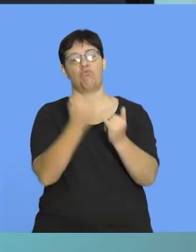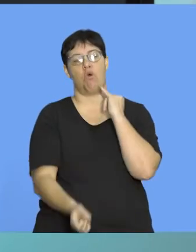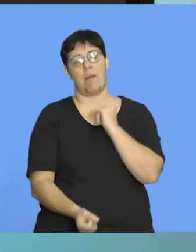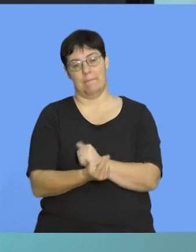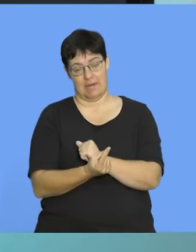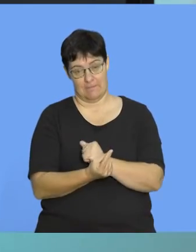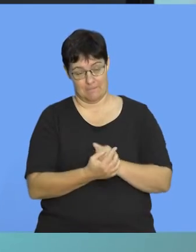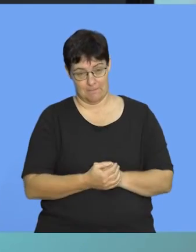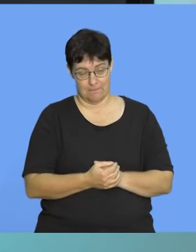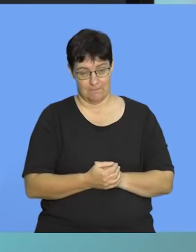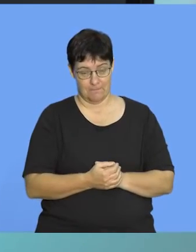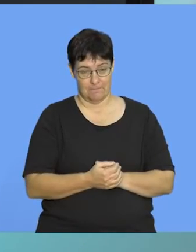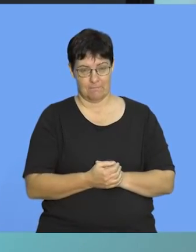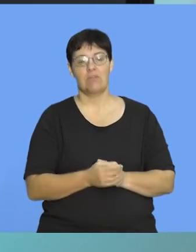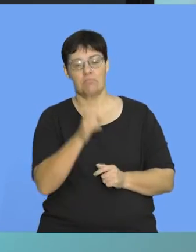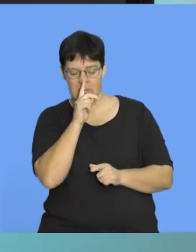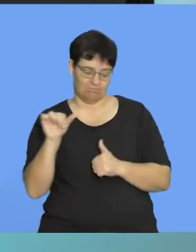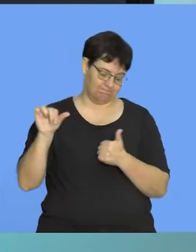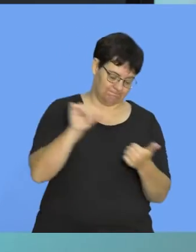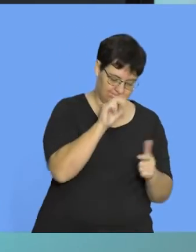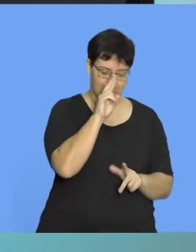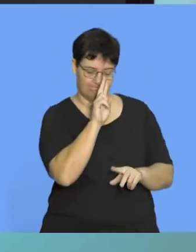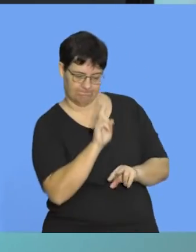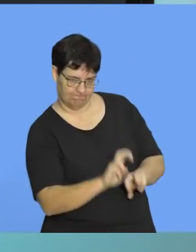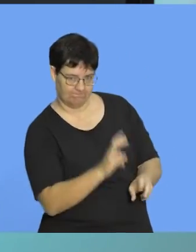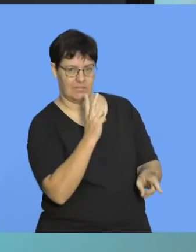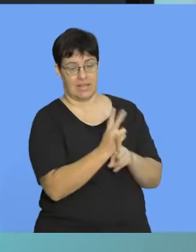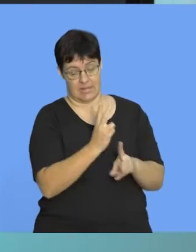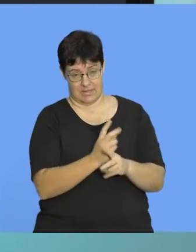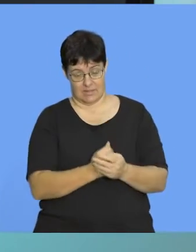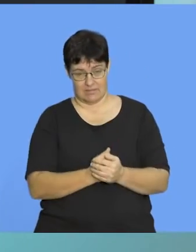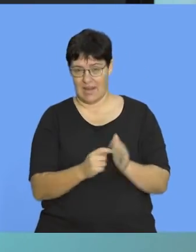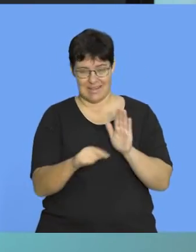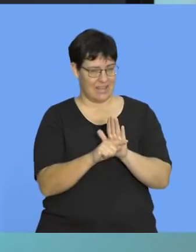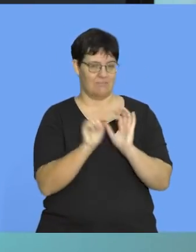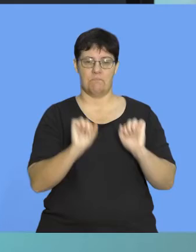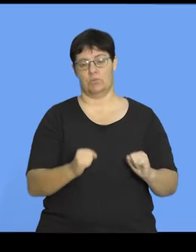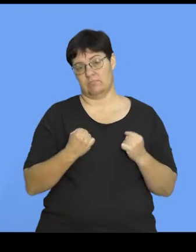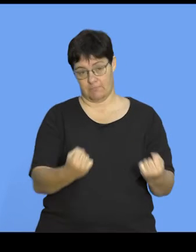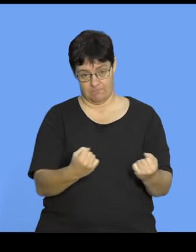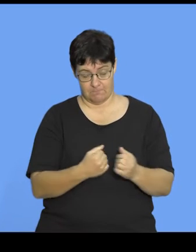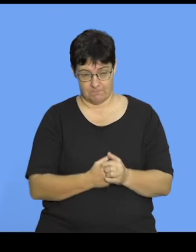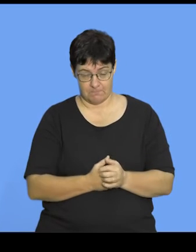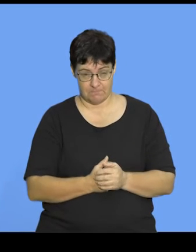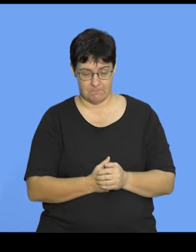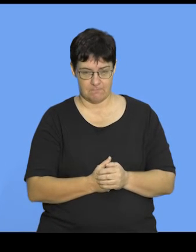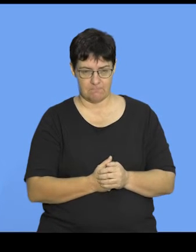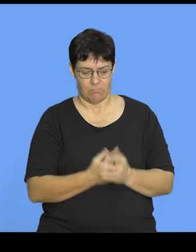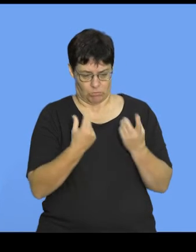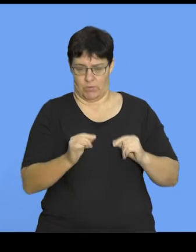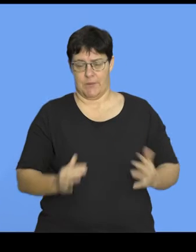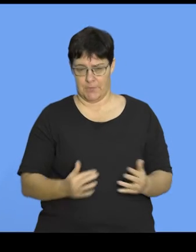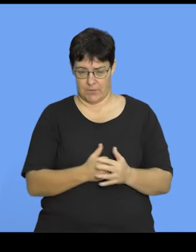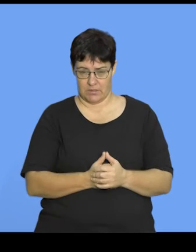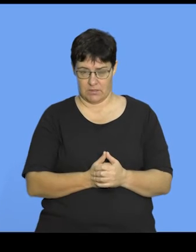gone wrong, and you need to relook at what you've done. Okay, you can't get negatives. How do we do this?